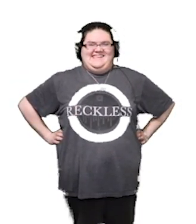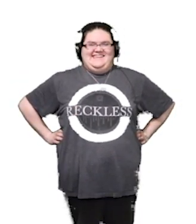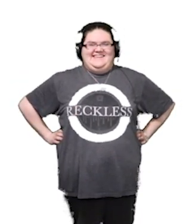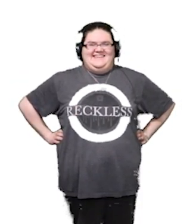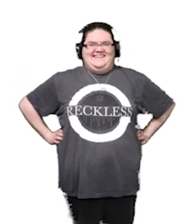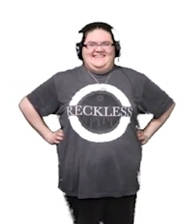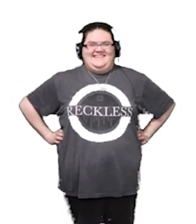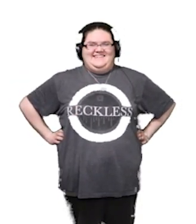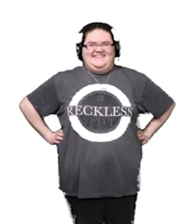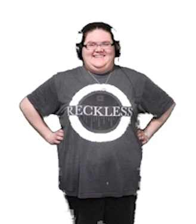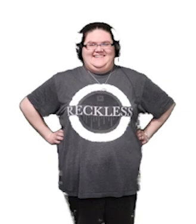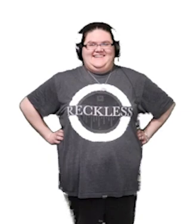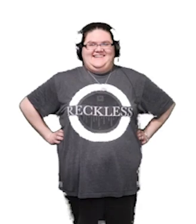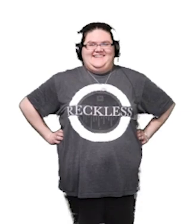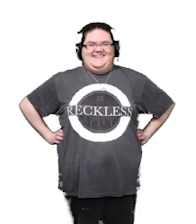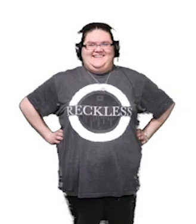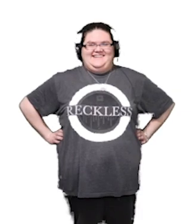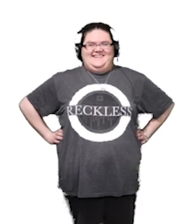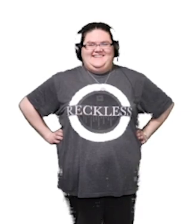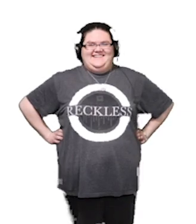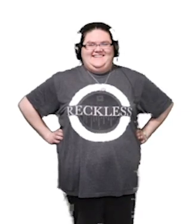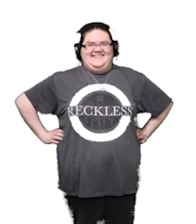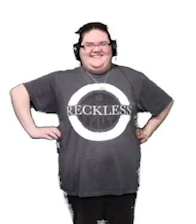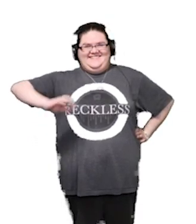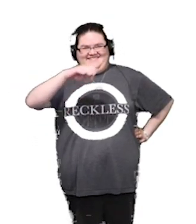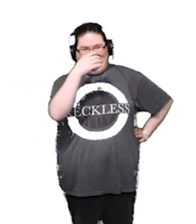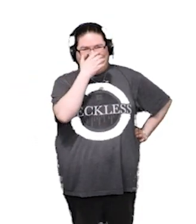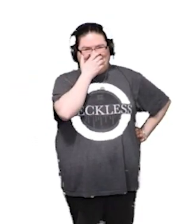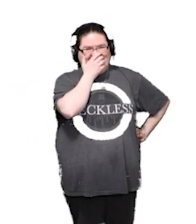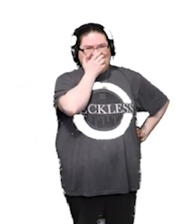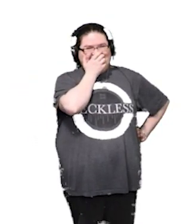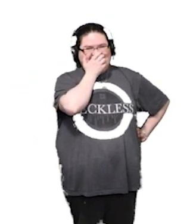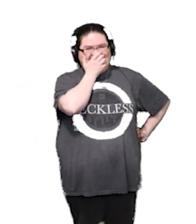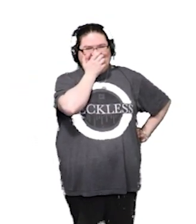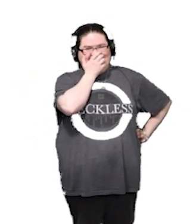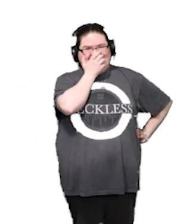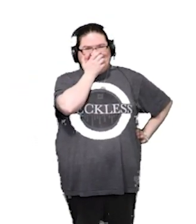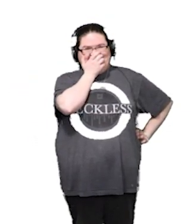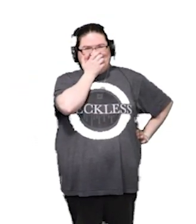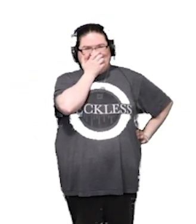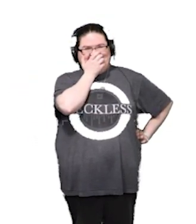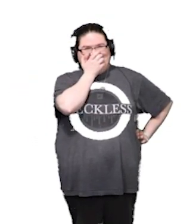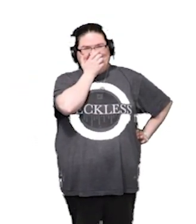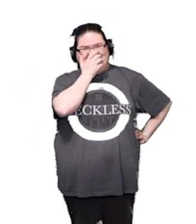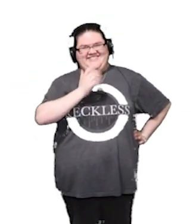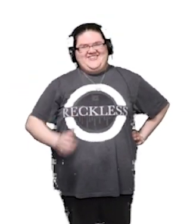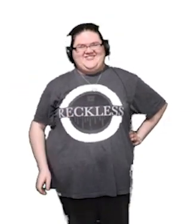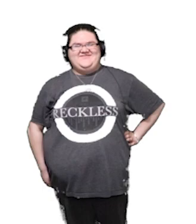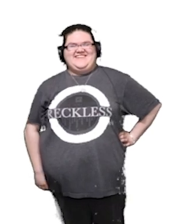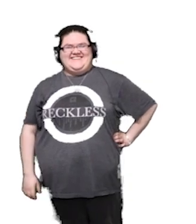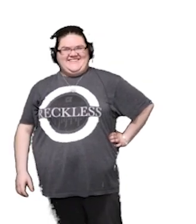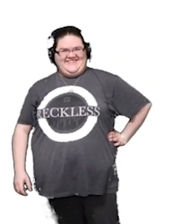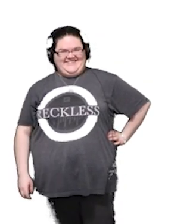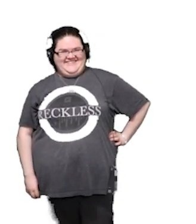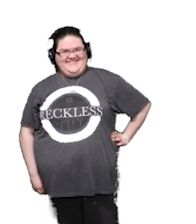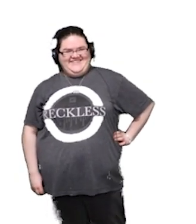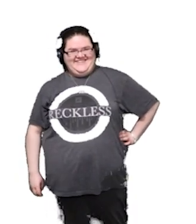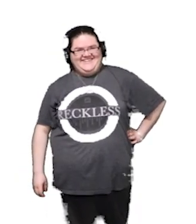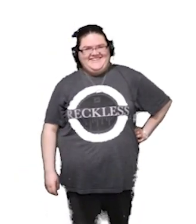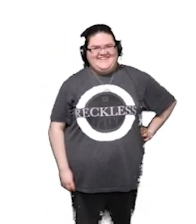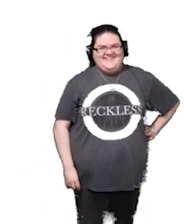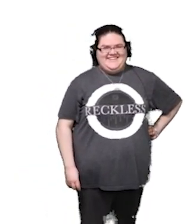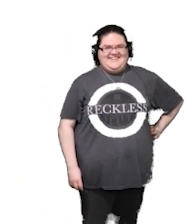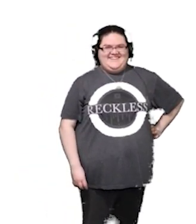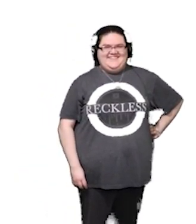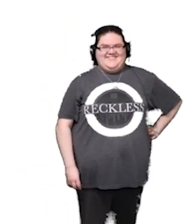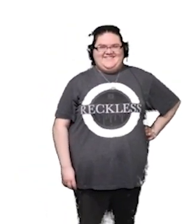Hey, yo! Look how scared he looks. Yeah, same for us, Justin. Oh my god.